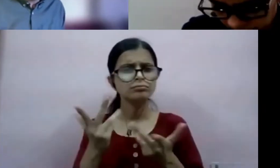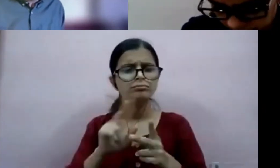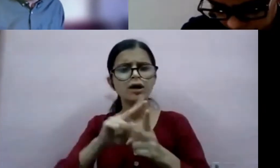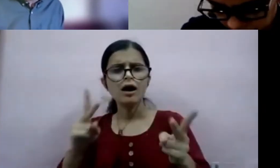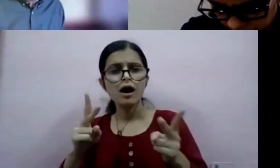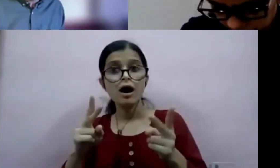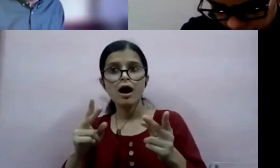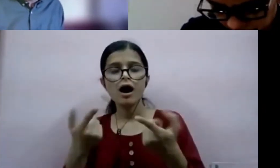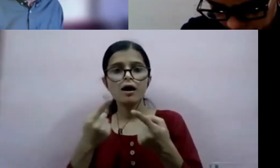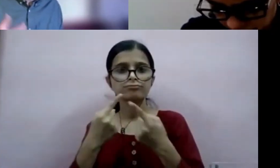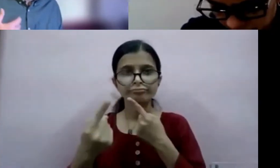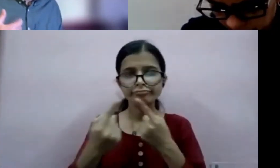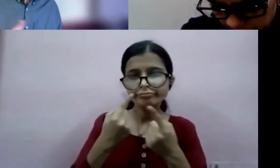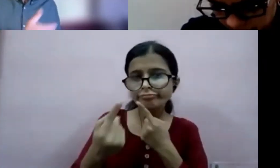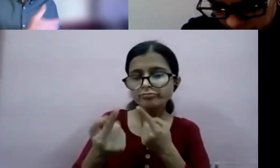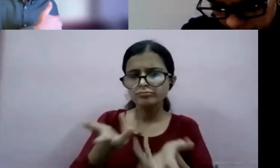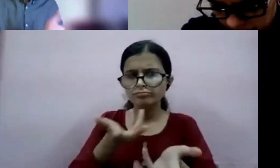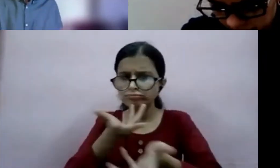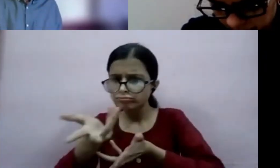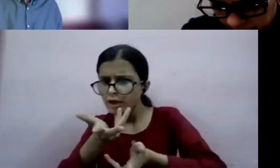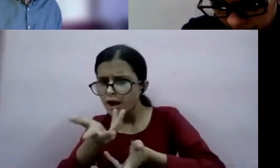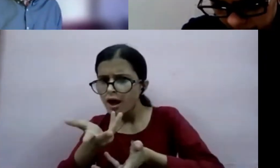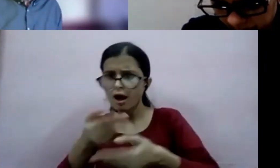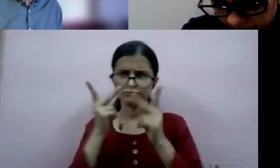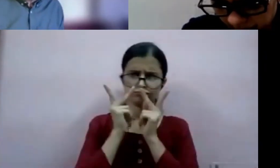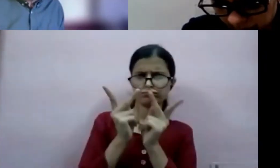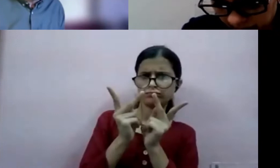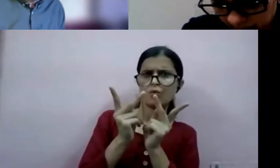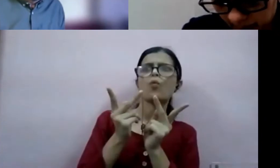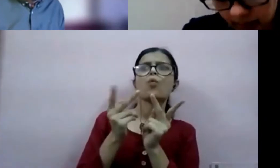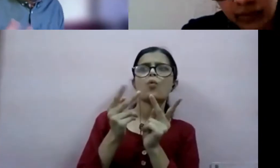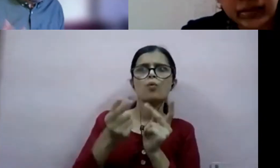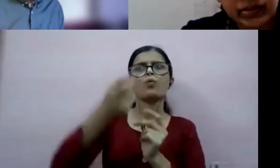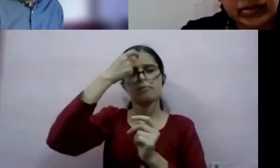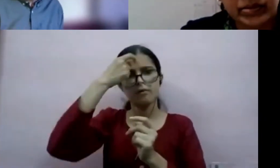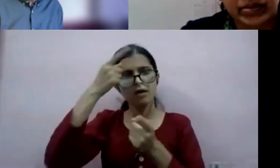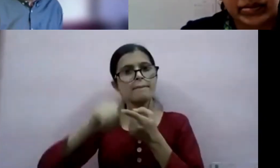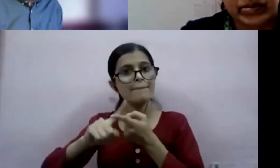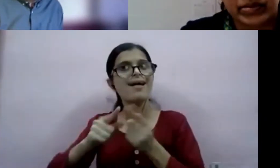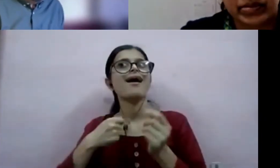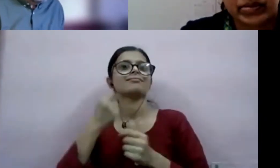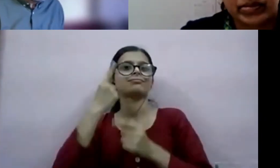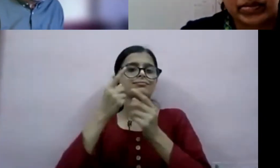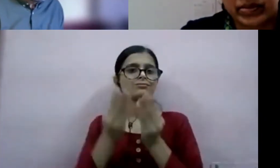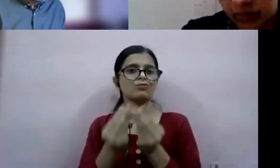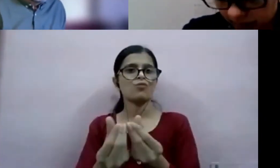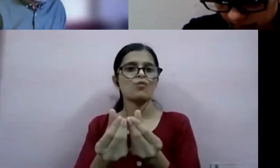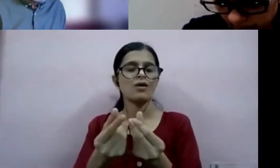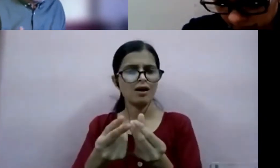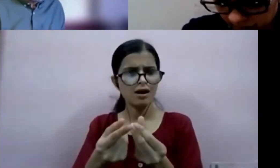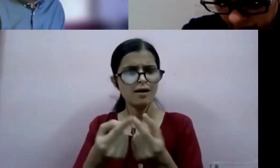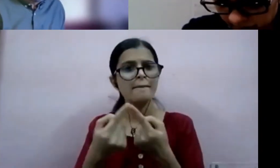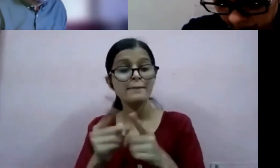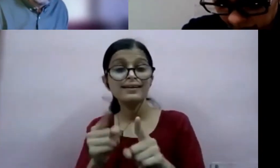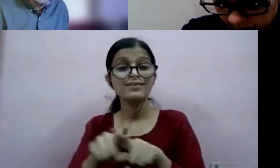adopt an emancipatory approach, when they look at the oppressive practices. What about people who write